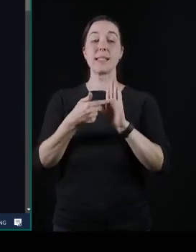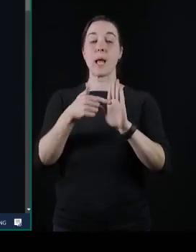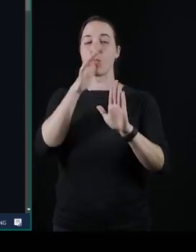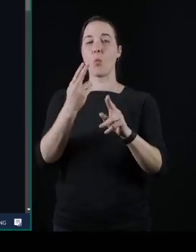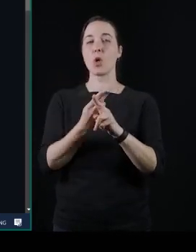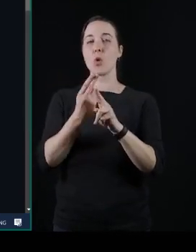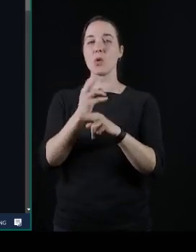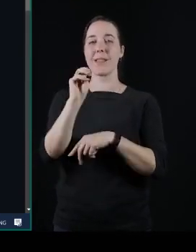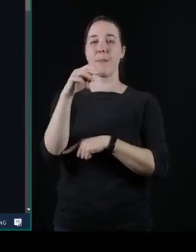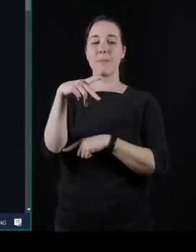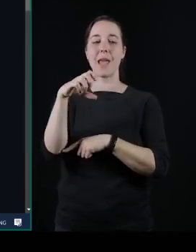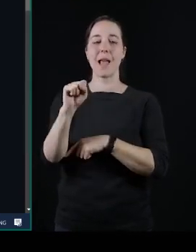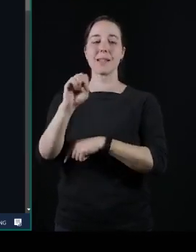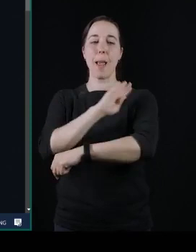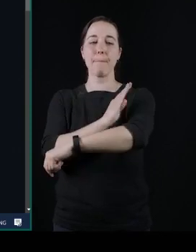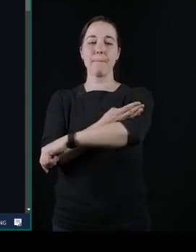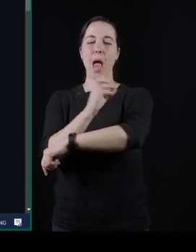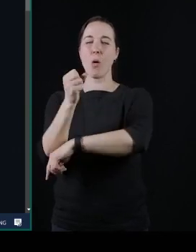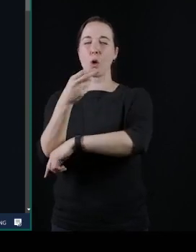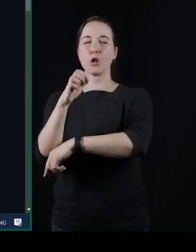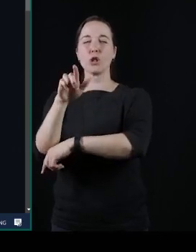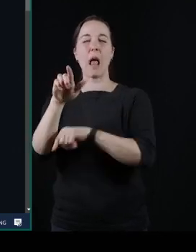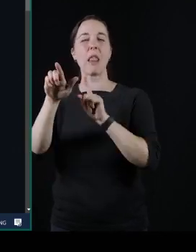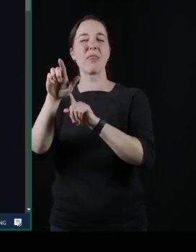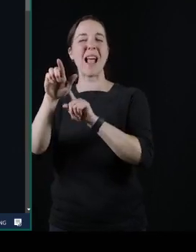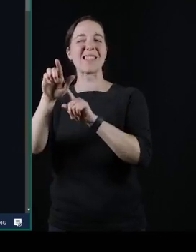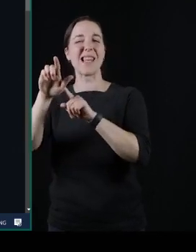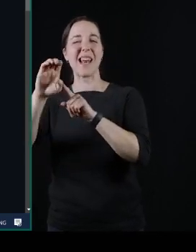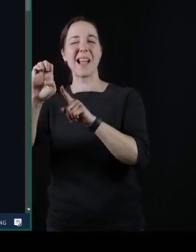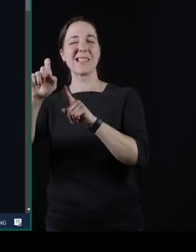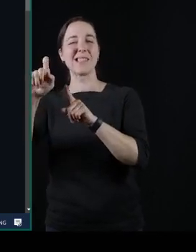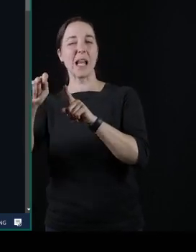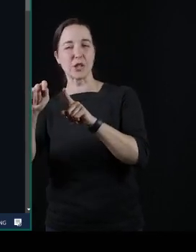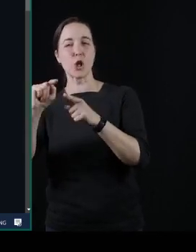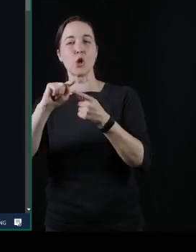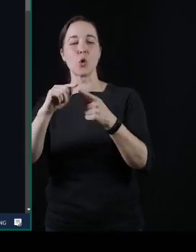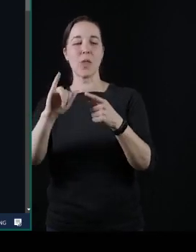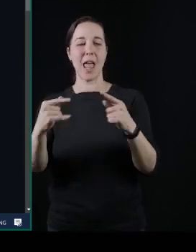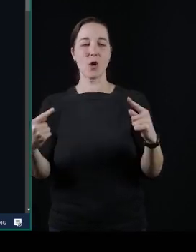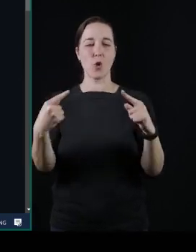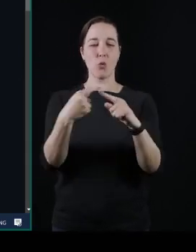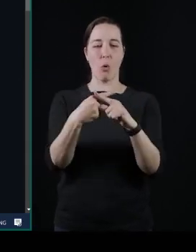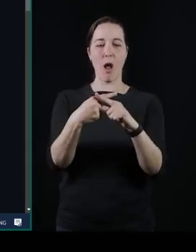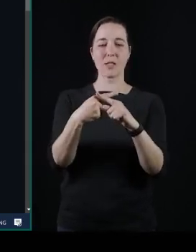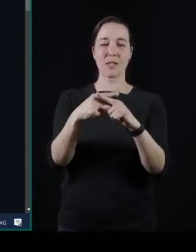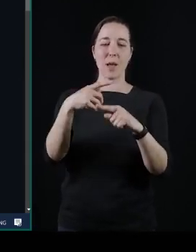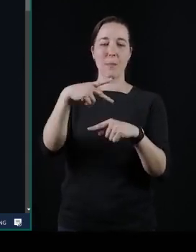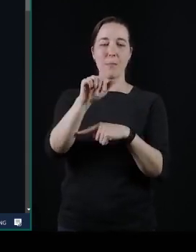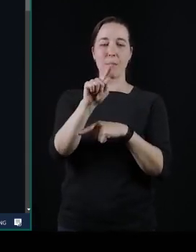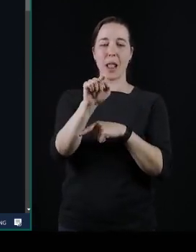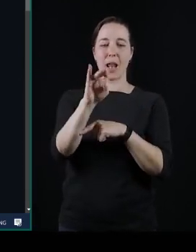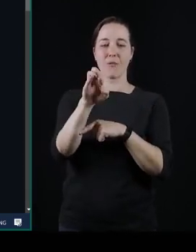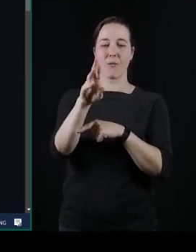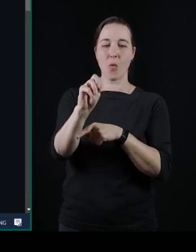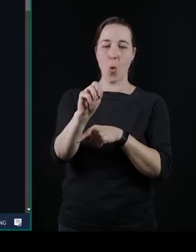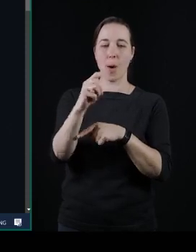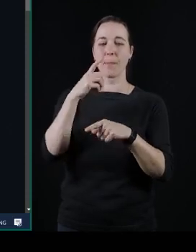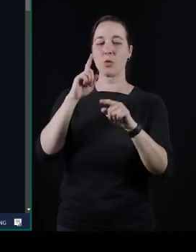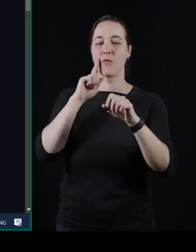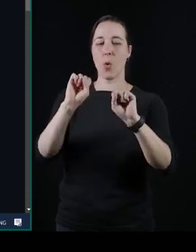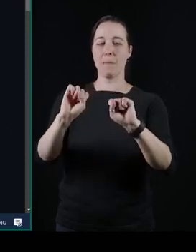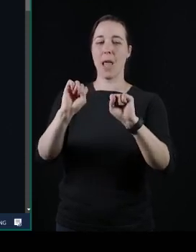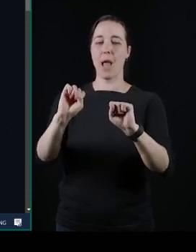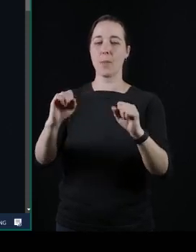PowerShell, the newly released PowerShell modules, right, which essentially is an extension to the cross-platform PowerShell command line utility